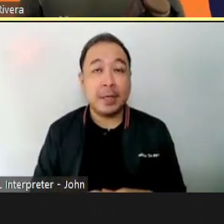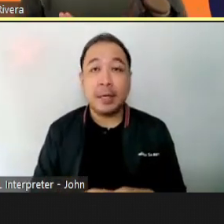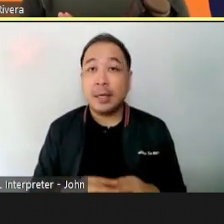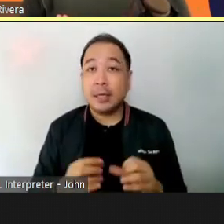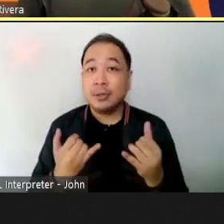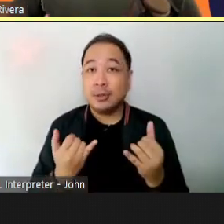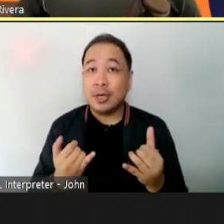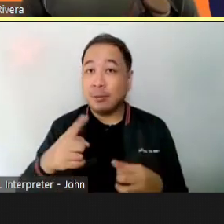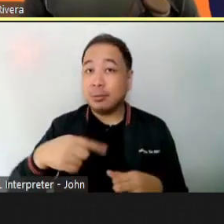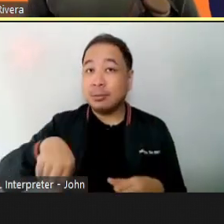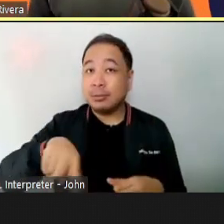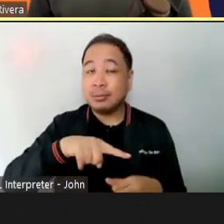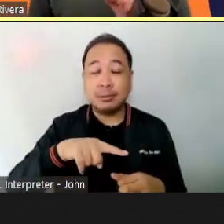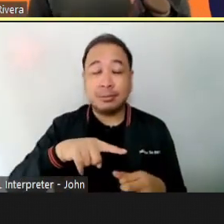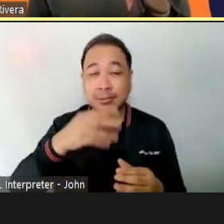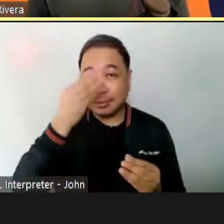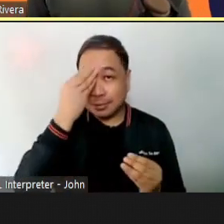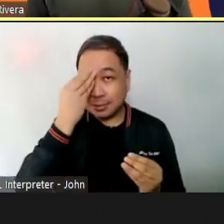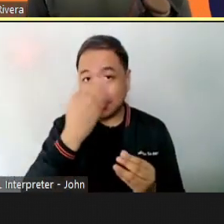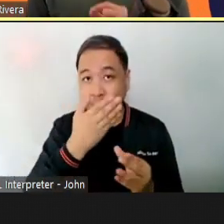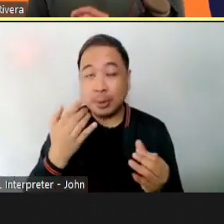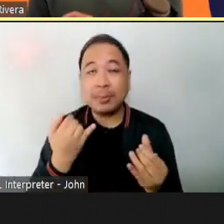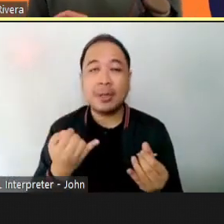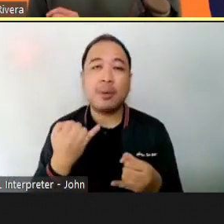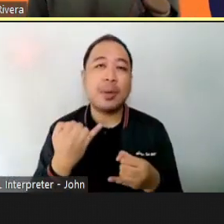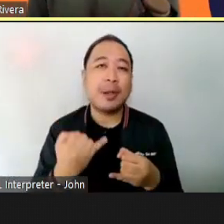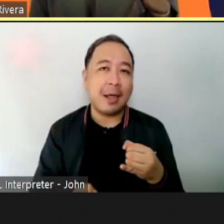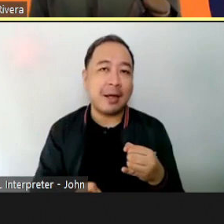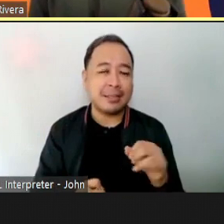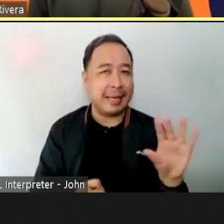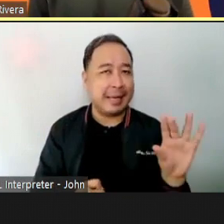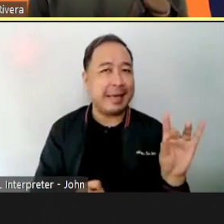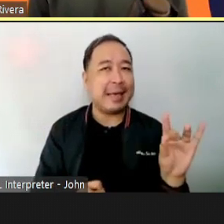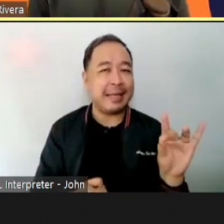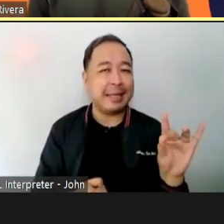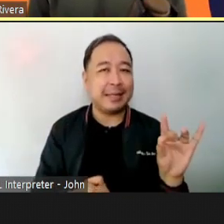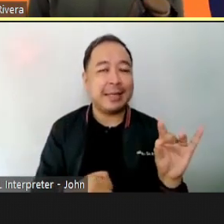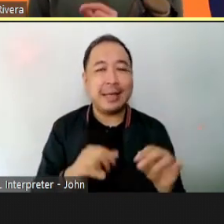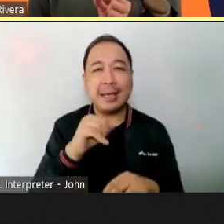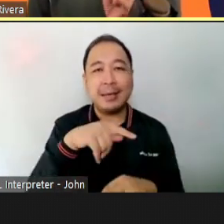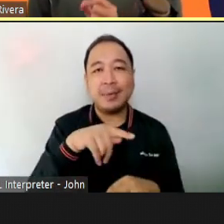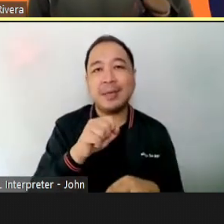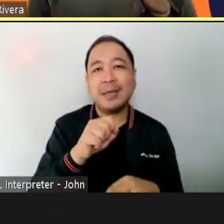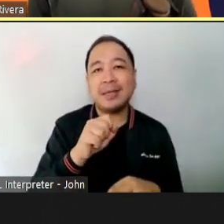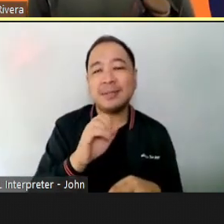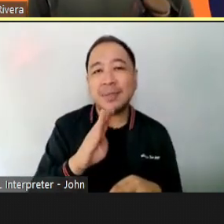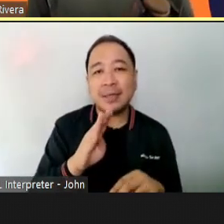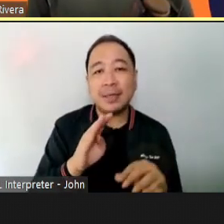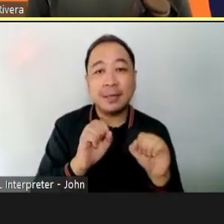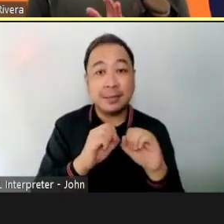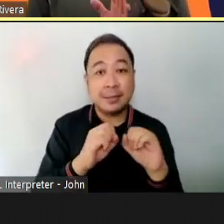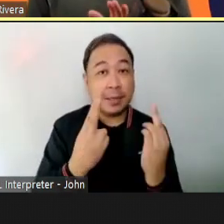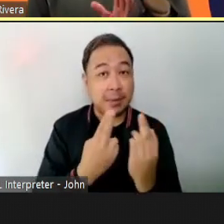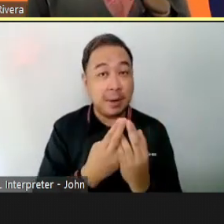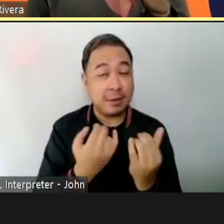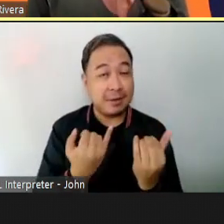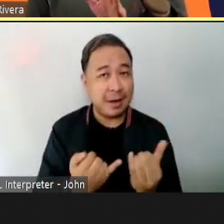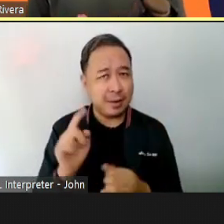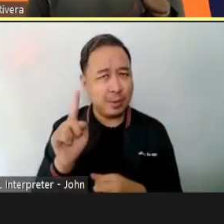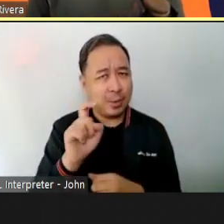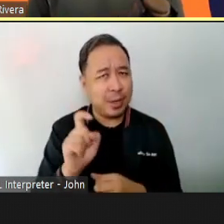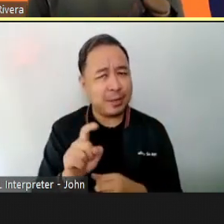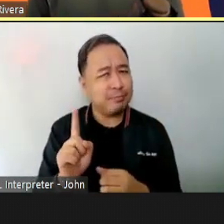all know, this is the last of 8 Ako Para Sa Bata webinars. So the question is, what have